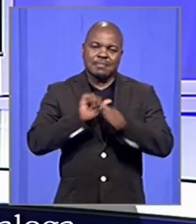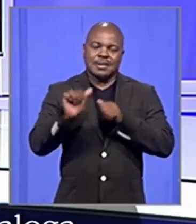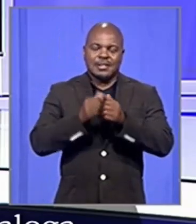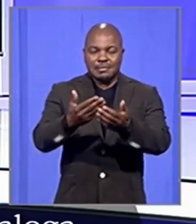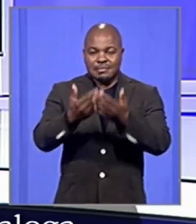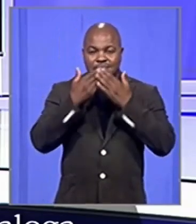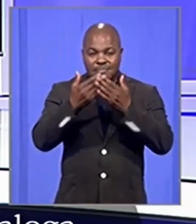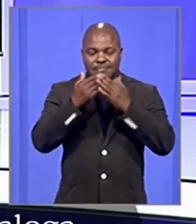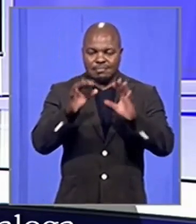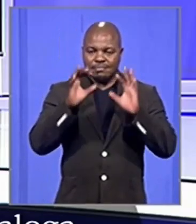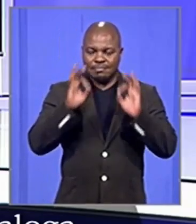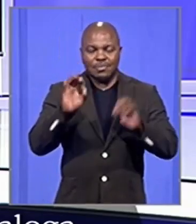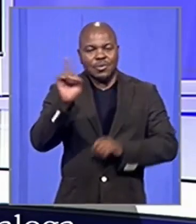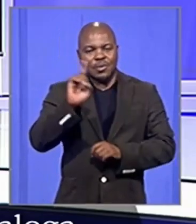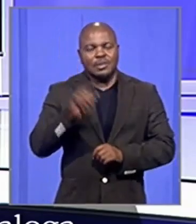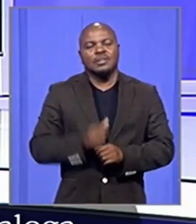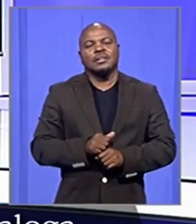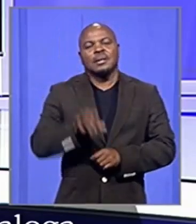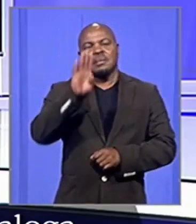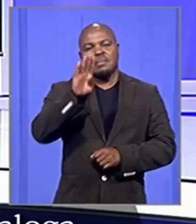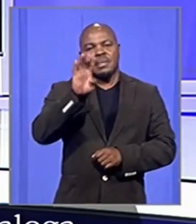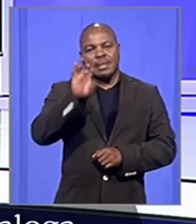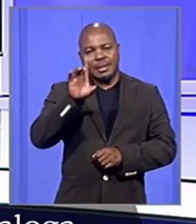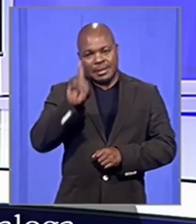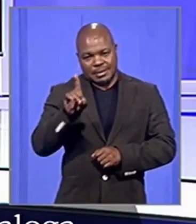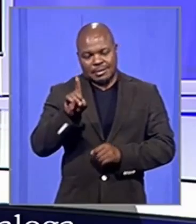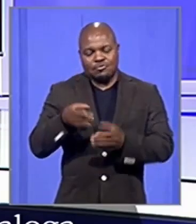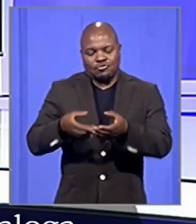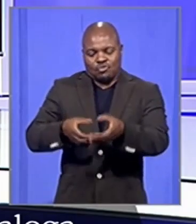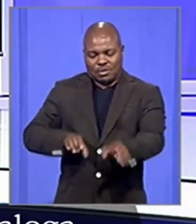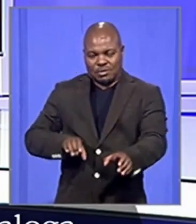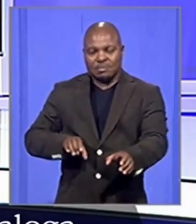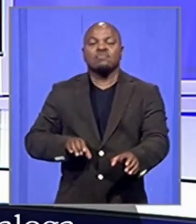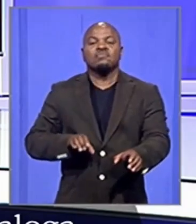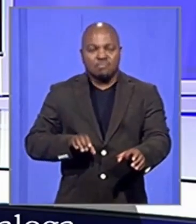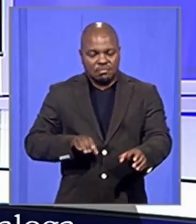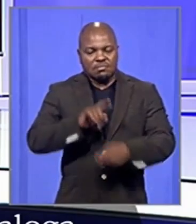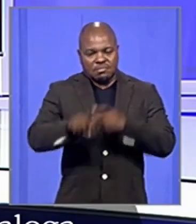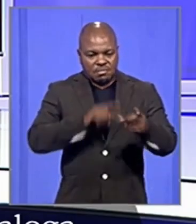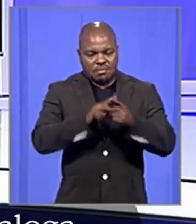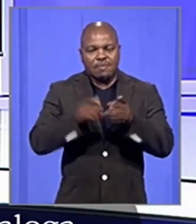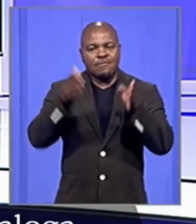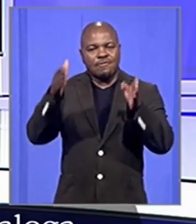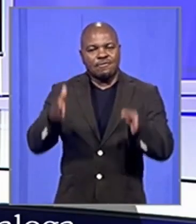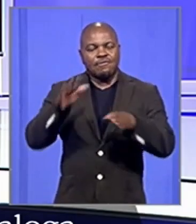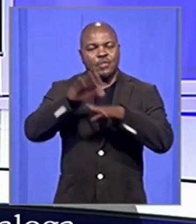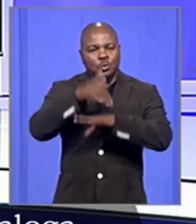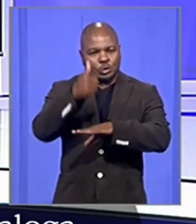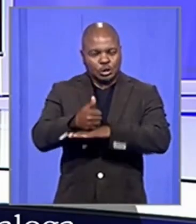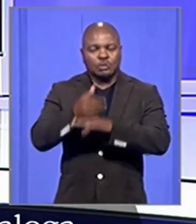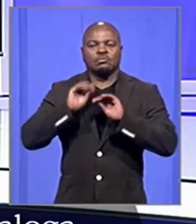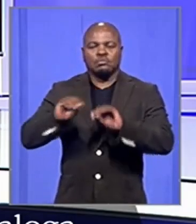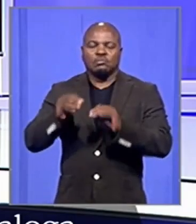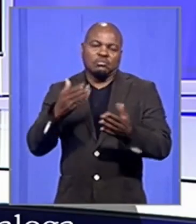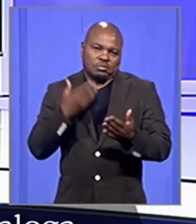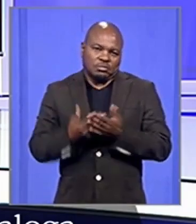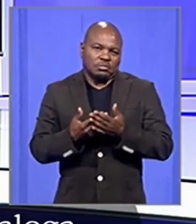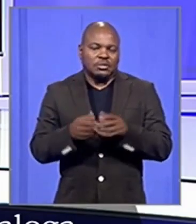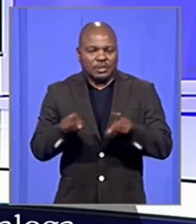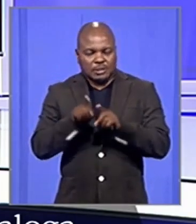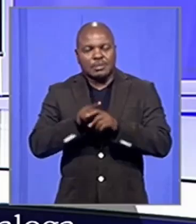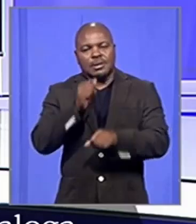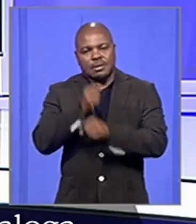go ikhweletša lengwalo la thuto ya motheo la bachelor ge ile gore ba rata go ruta mephato ya tlase go